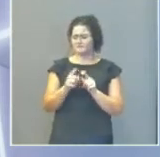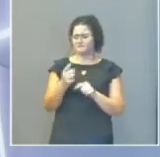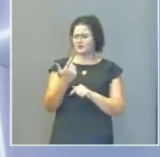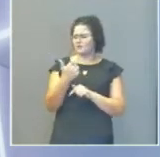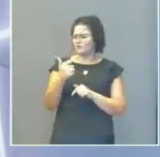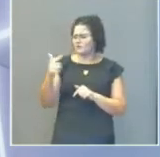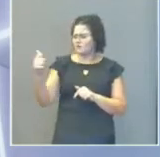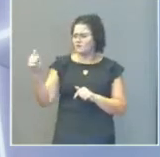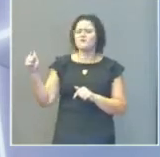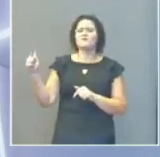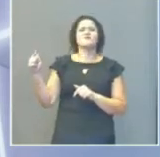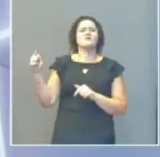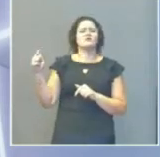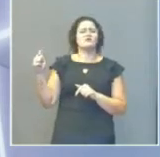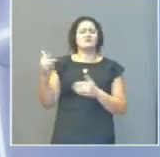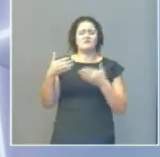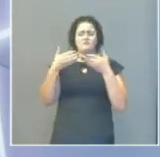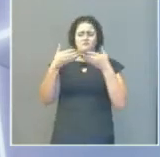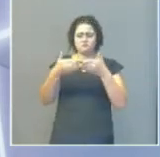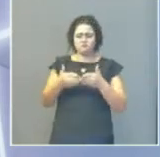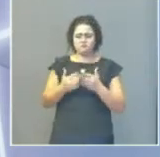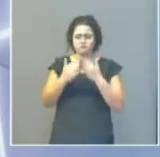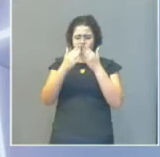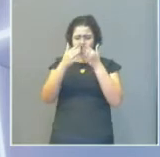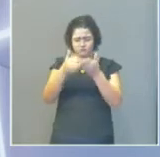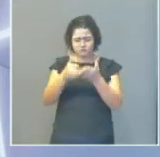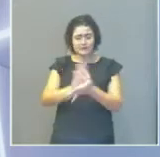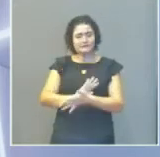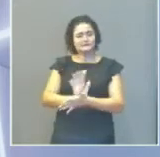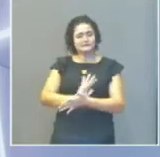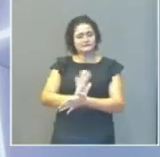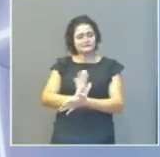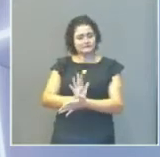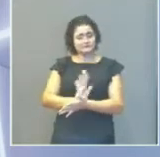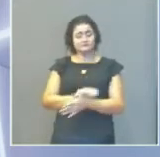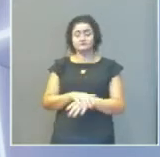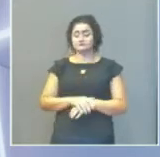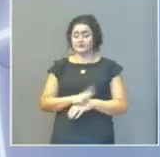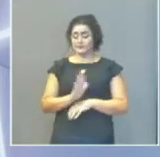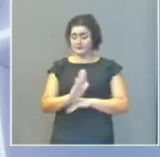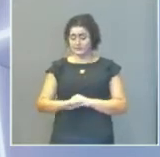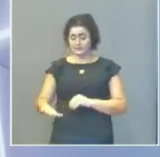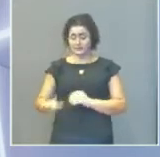dungeon came into play. And this child was uncomfortable.